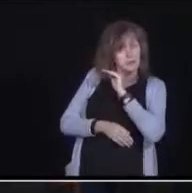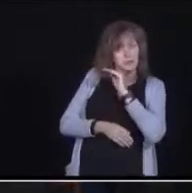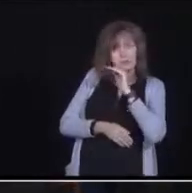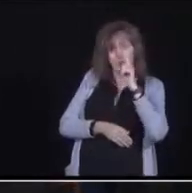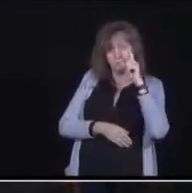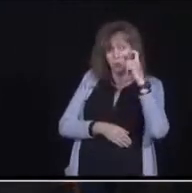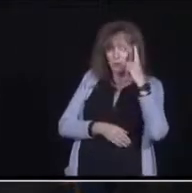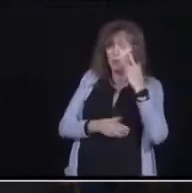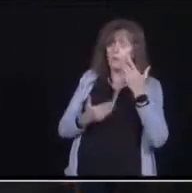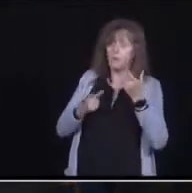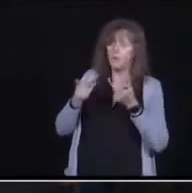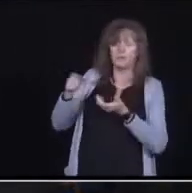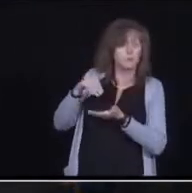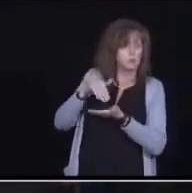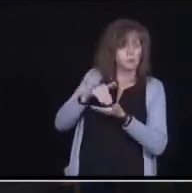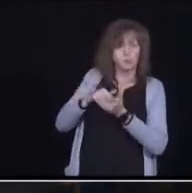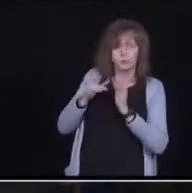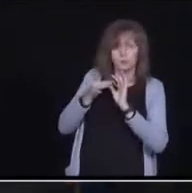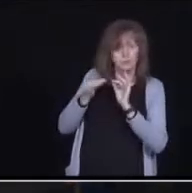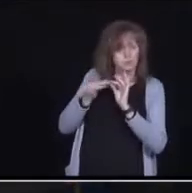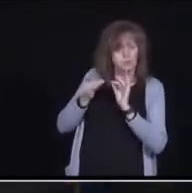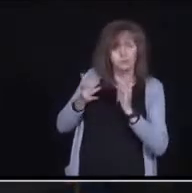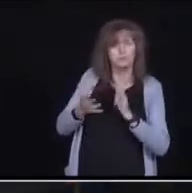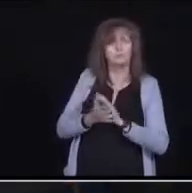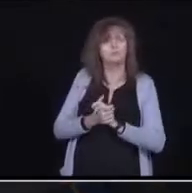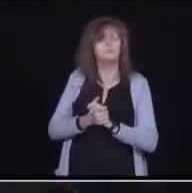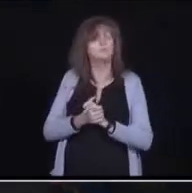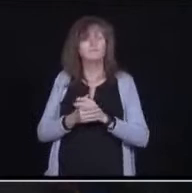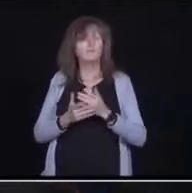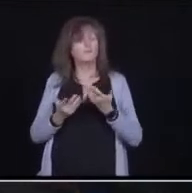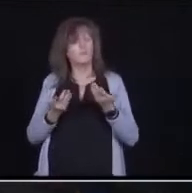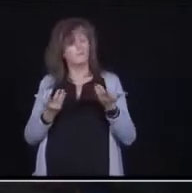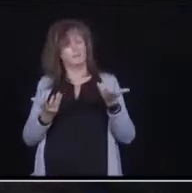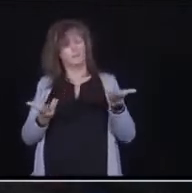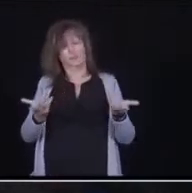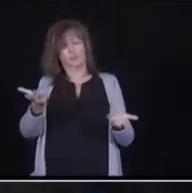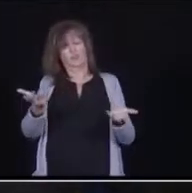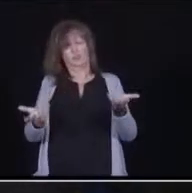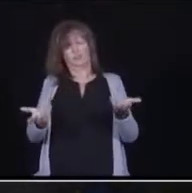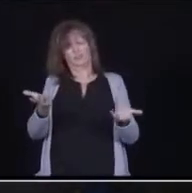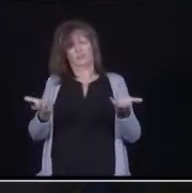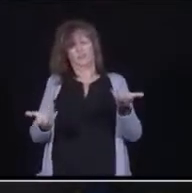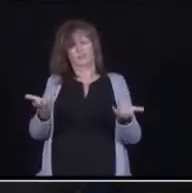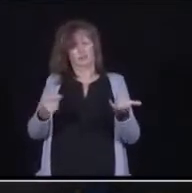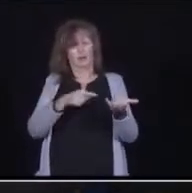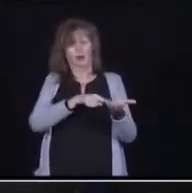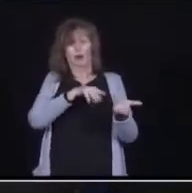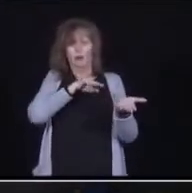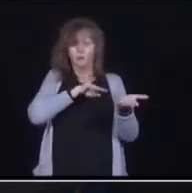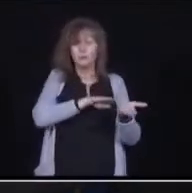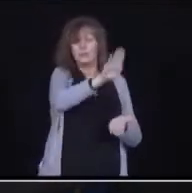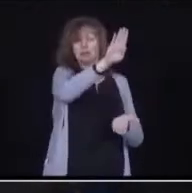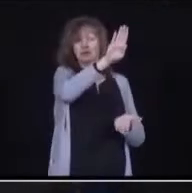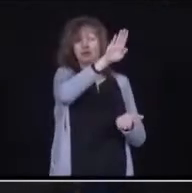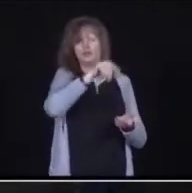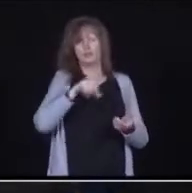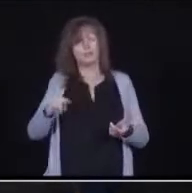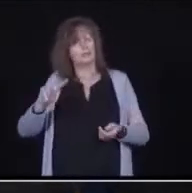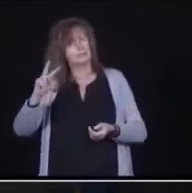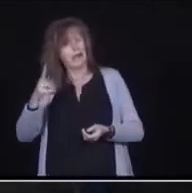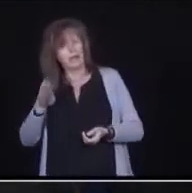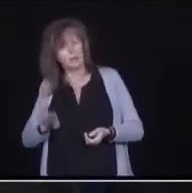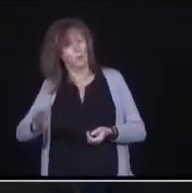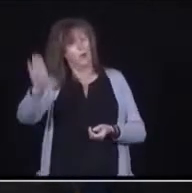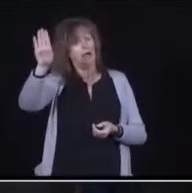absolutely. What is the difference between a resurgence and a second wave, and what are we in now? Well, that would